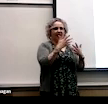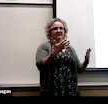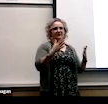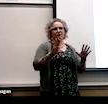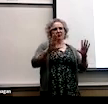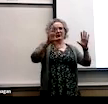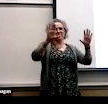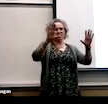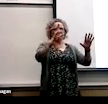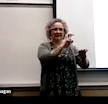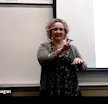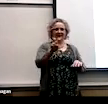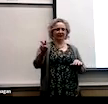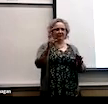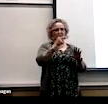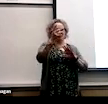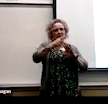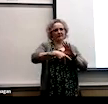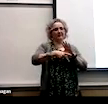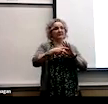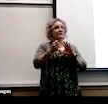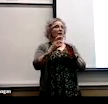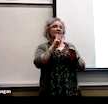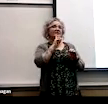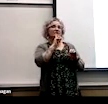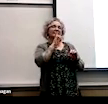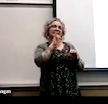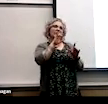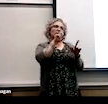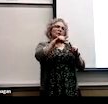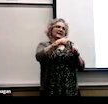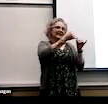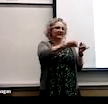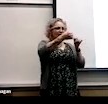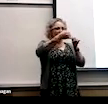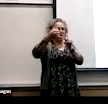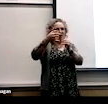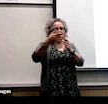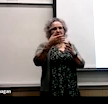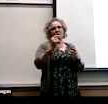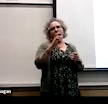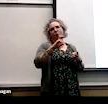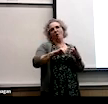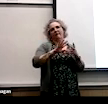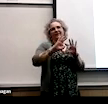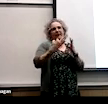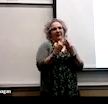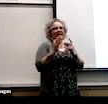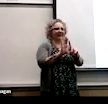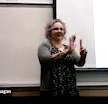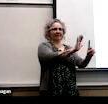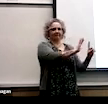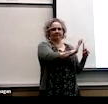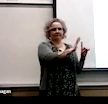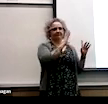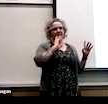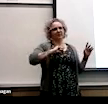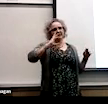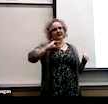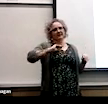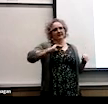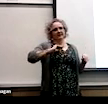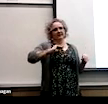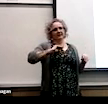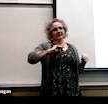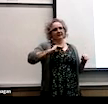can evaluate for effectiveness. So this is really based on sort of individual experiences or family experiences where they have reported when it would have been nice